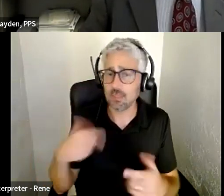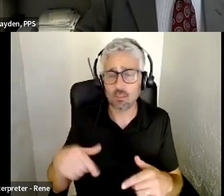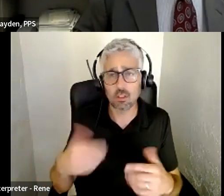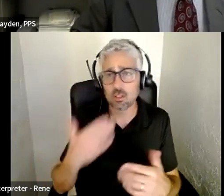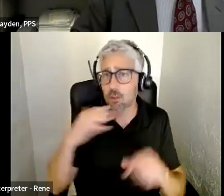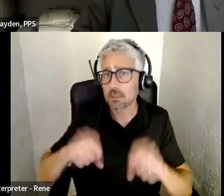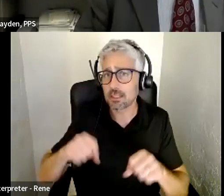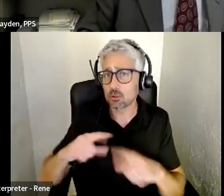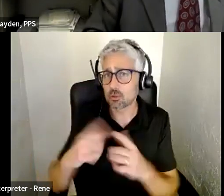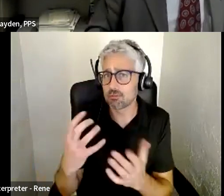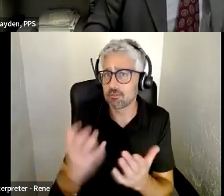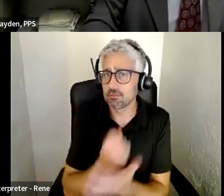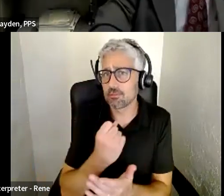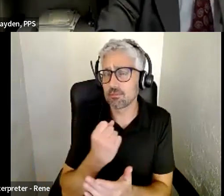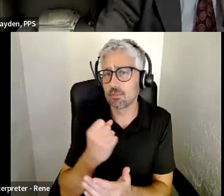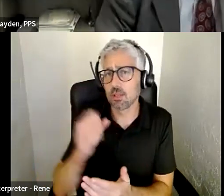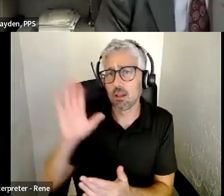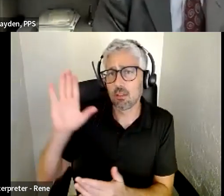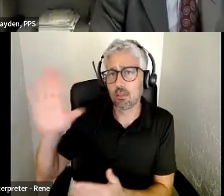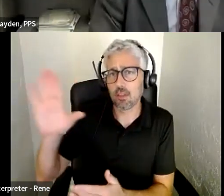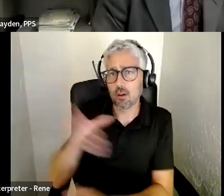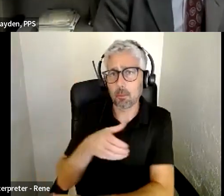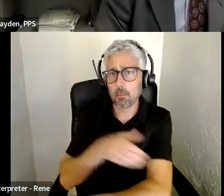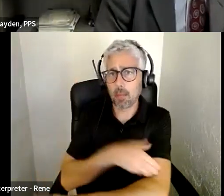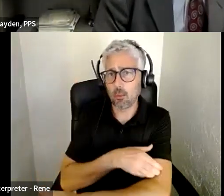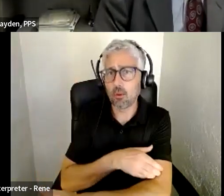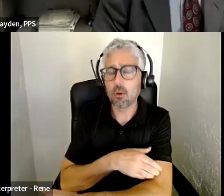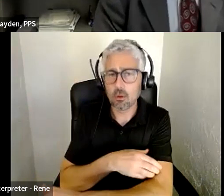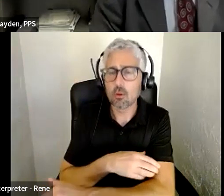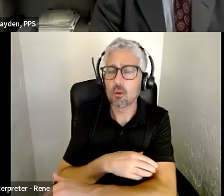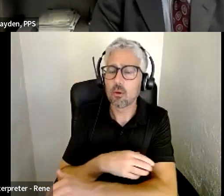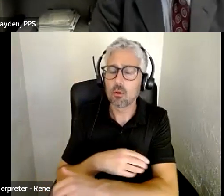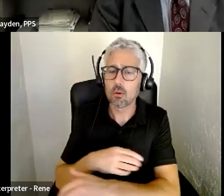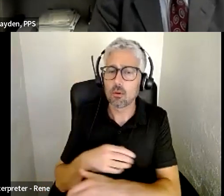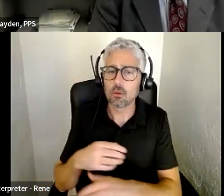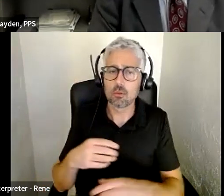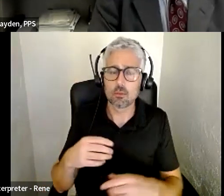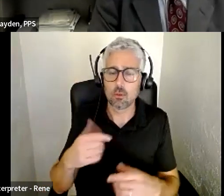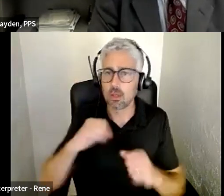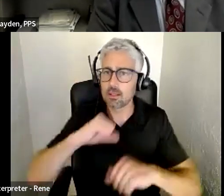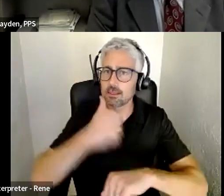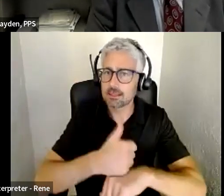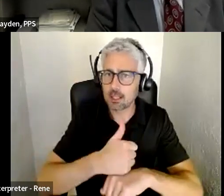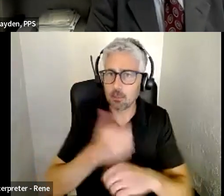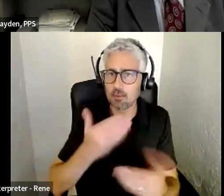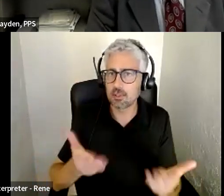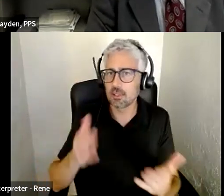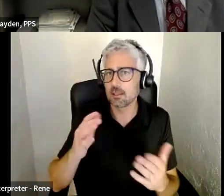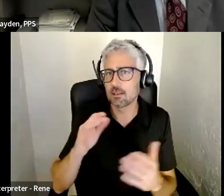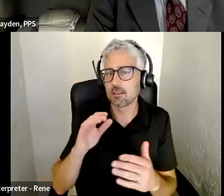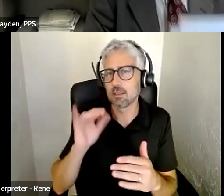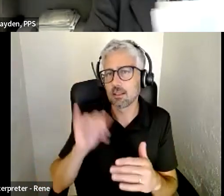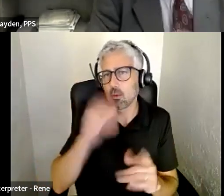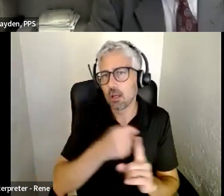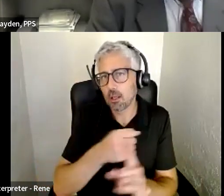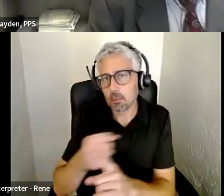to leverage their power by being able to put things that will influence contracts that impact